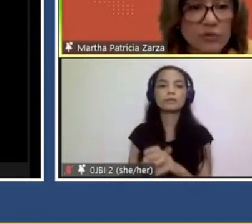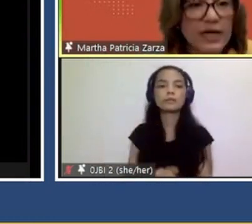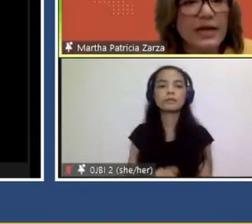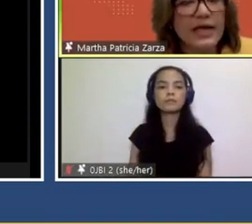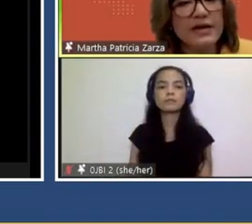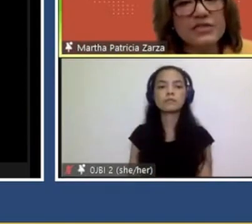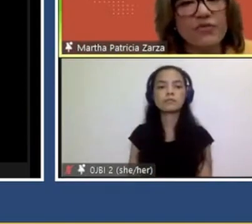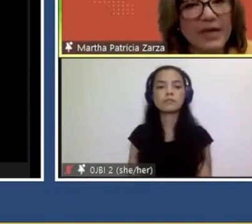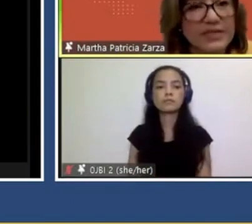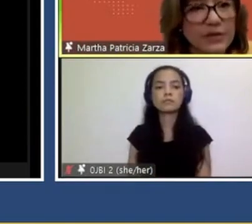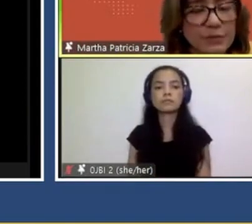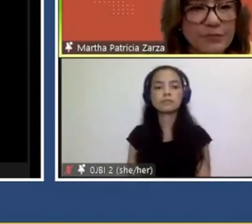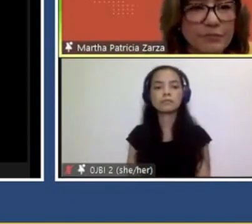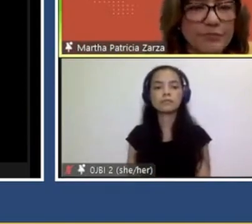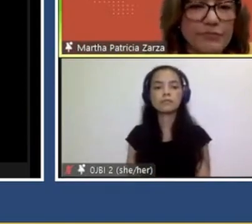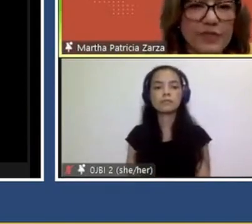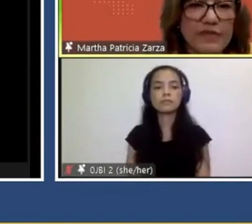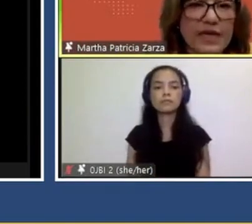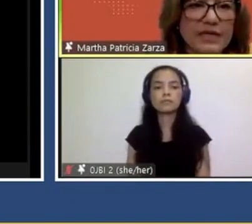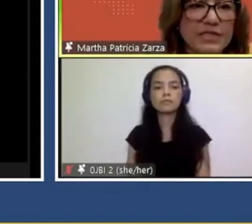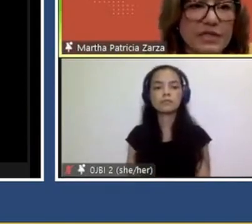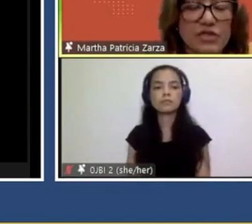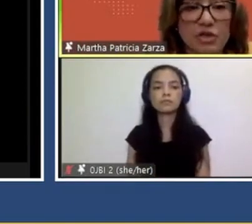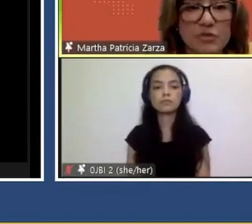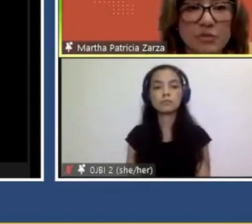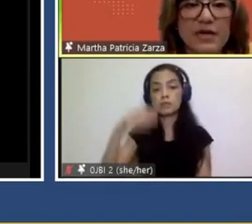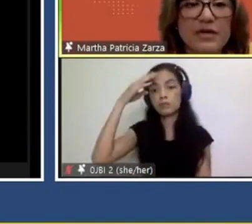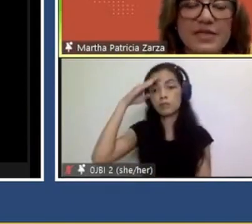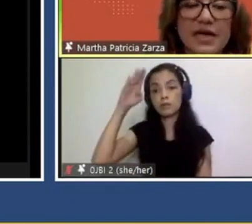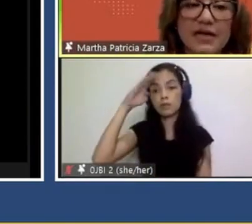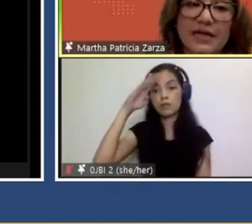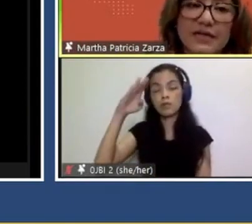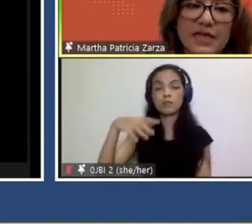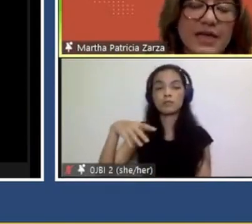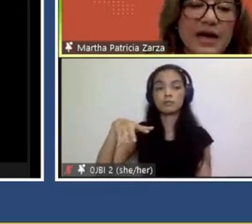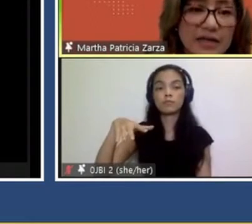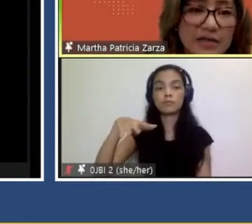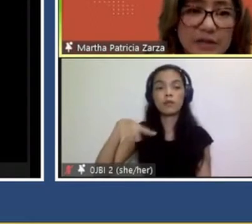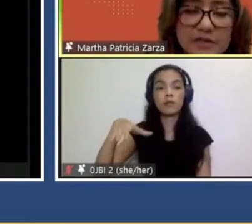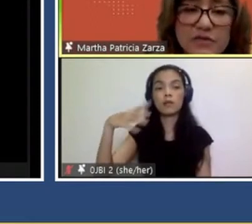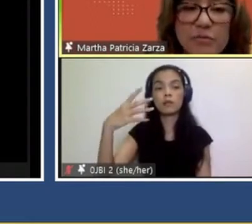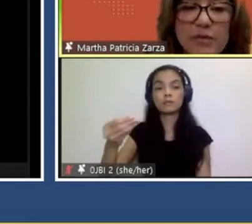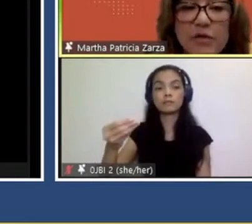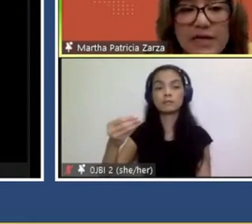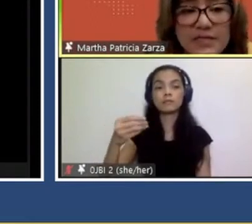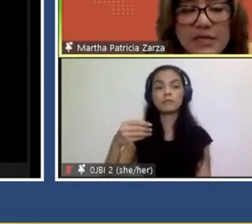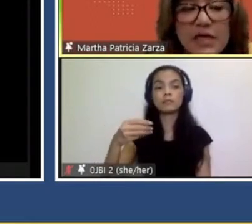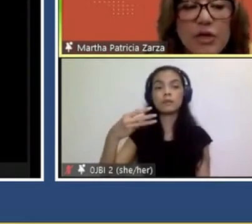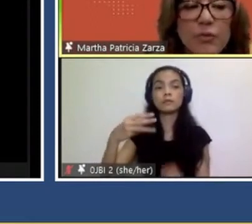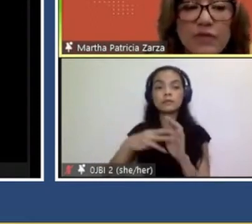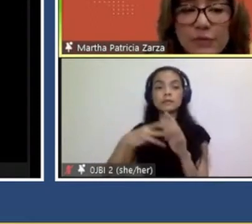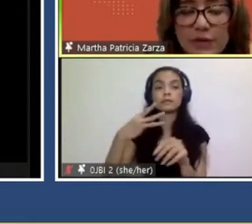In rural areas of Mexico, the energy consumption patterns are characterized by a high dependence on